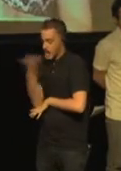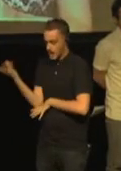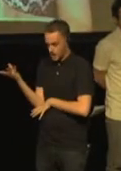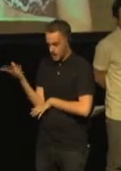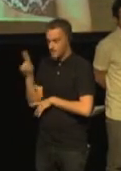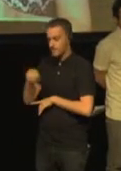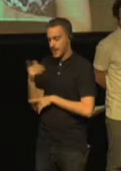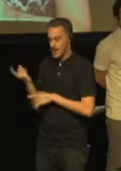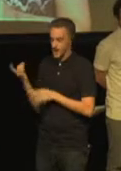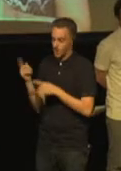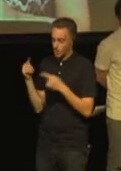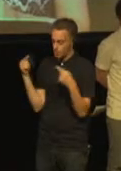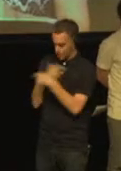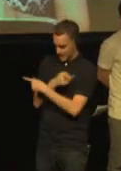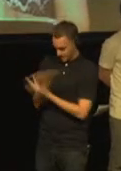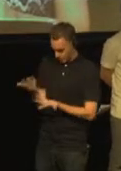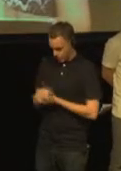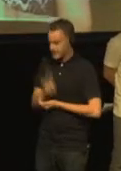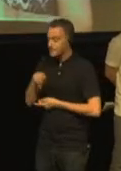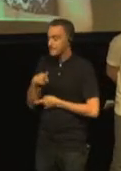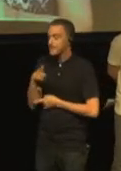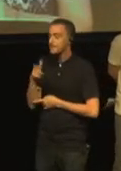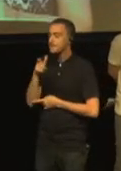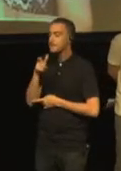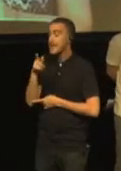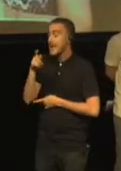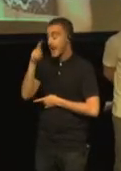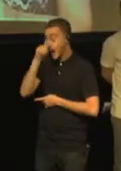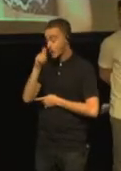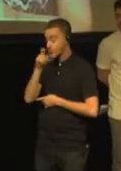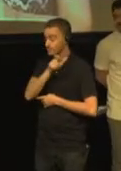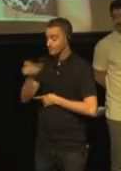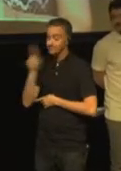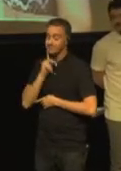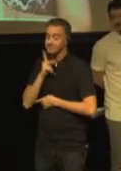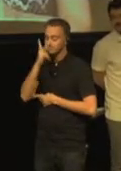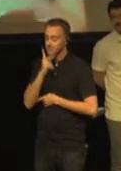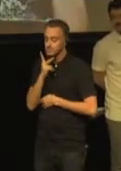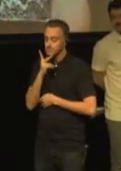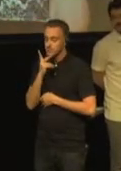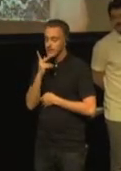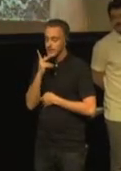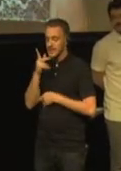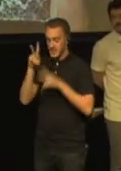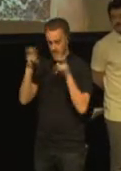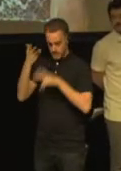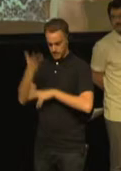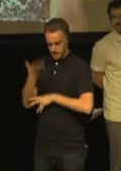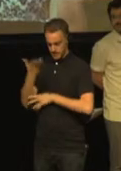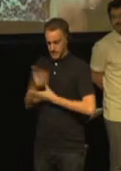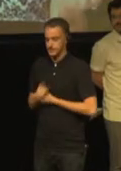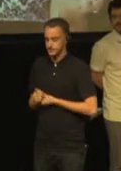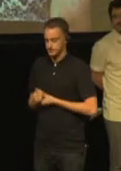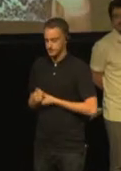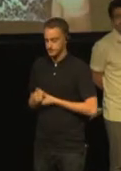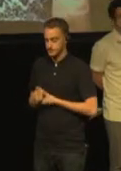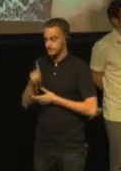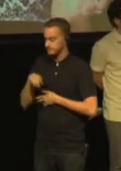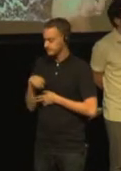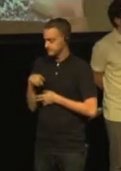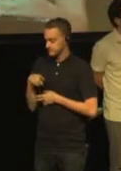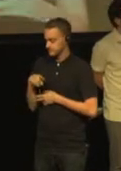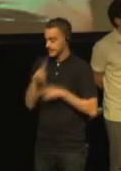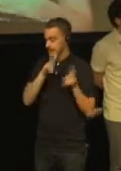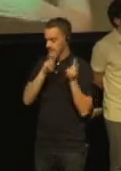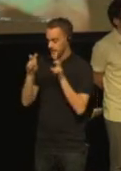about the age range as well of the deafblind people. And those kinds of things. So where deafblind people were living, were they living